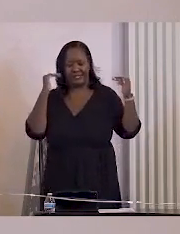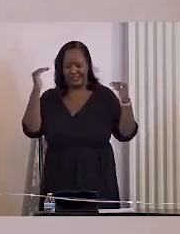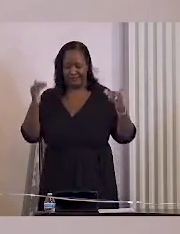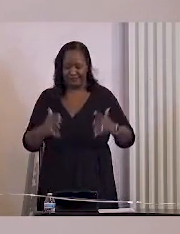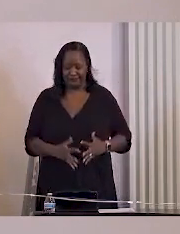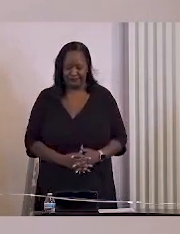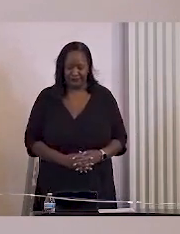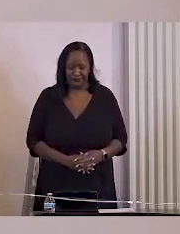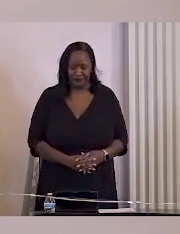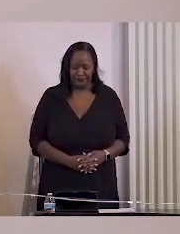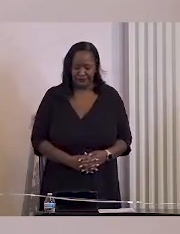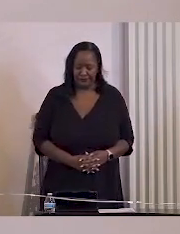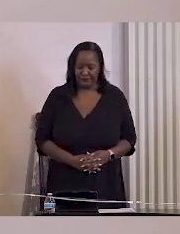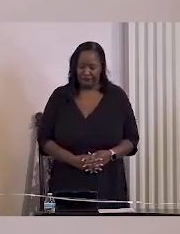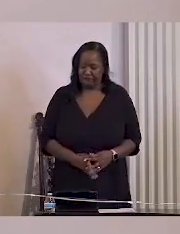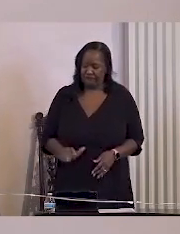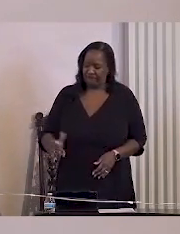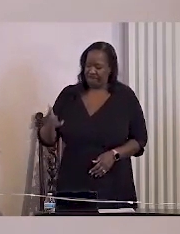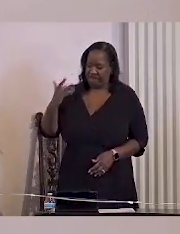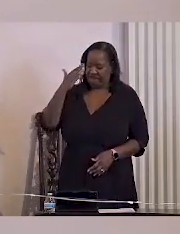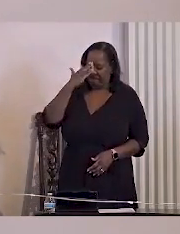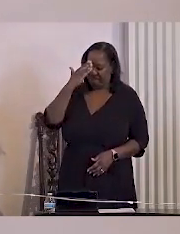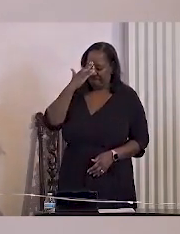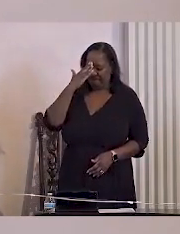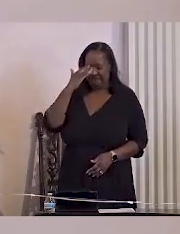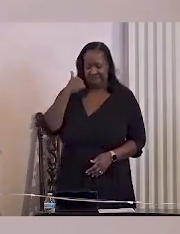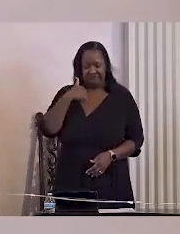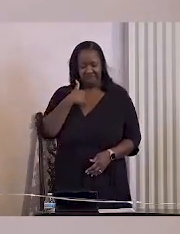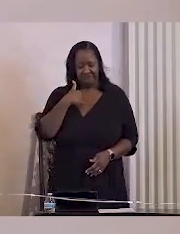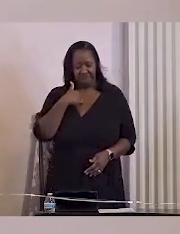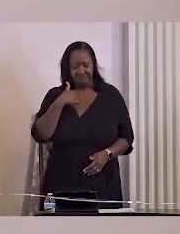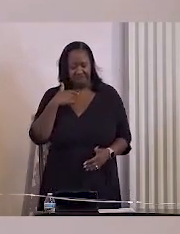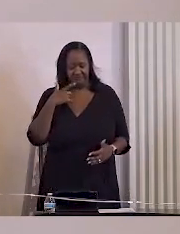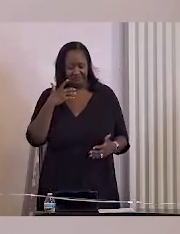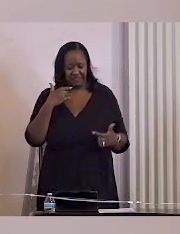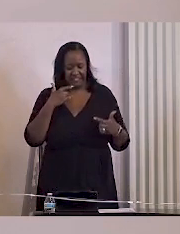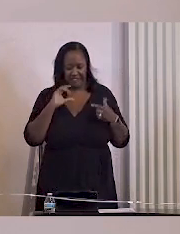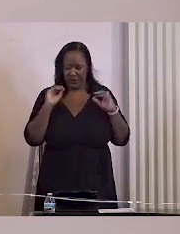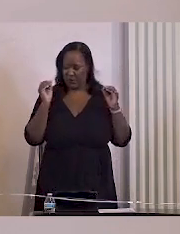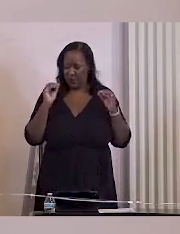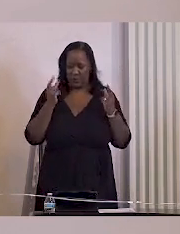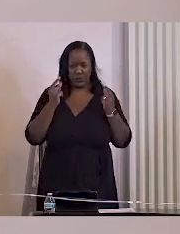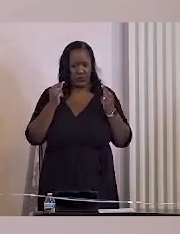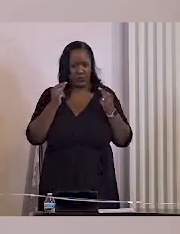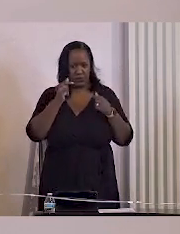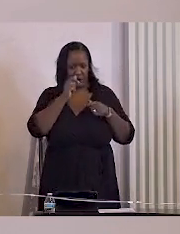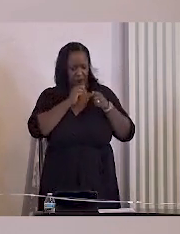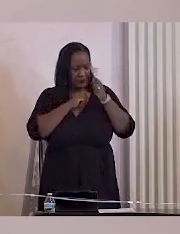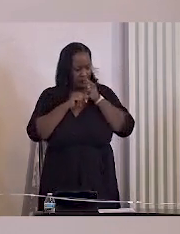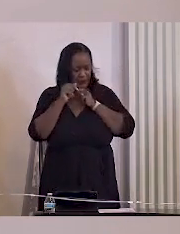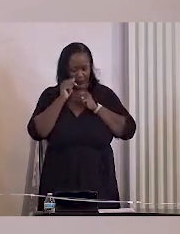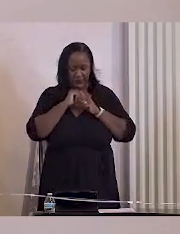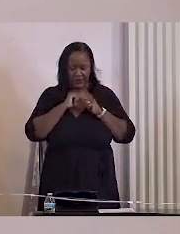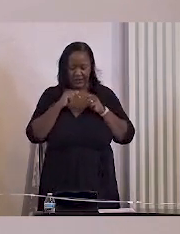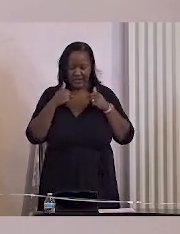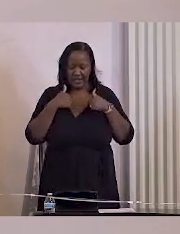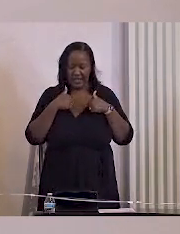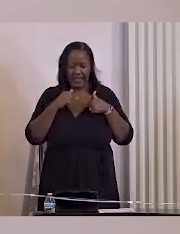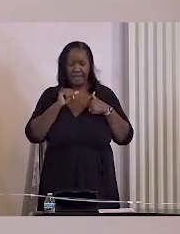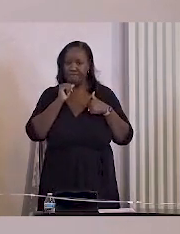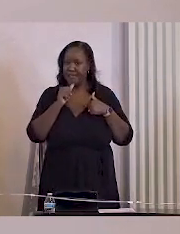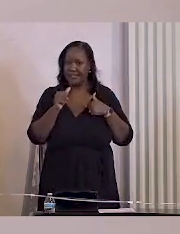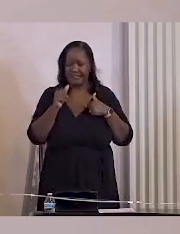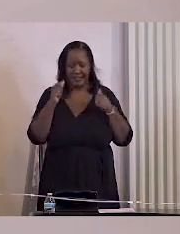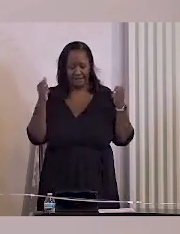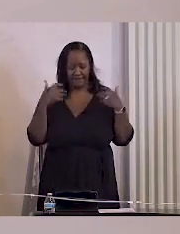it in situations where I knew of no other way to get through. I must not